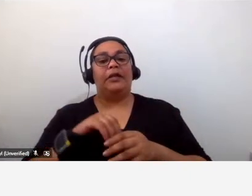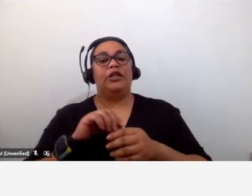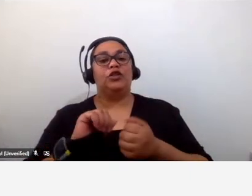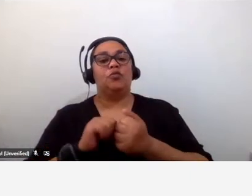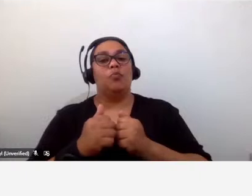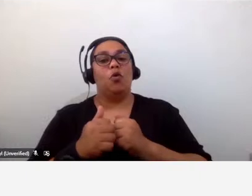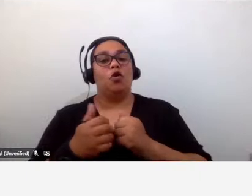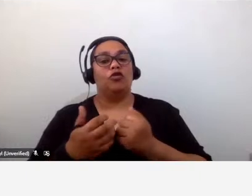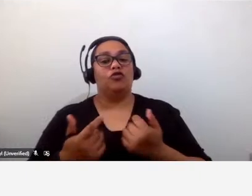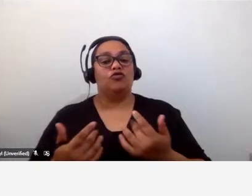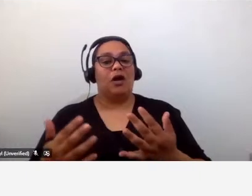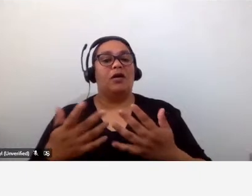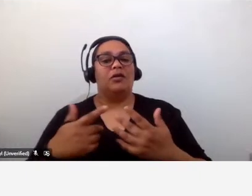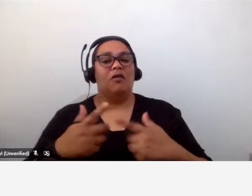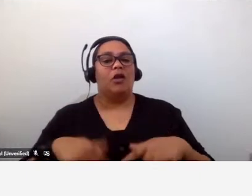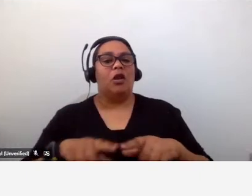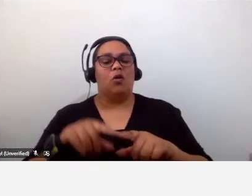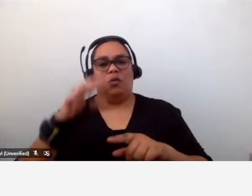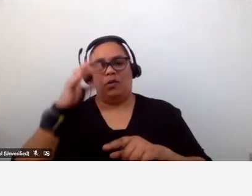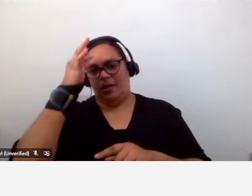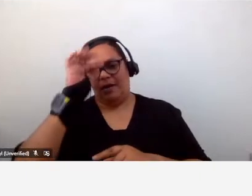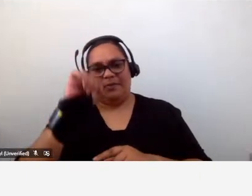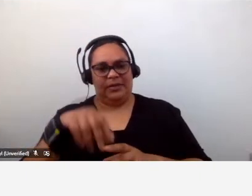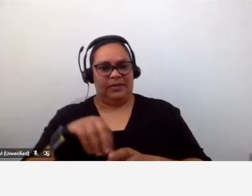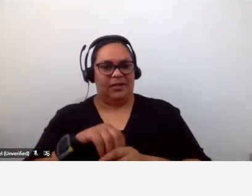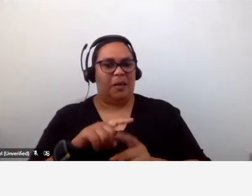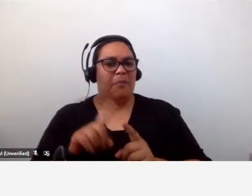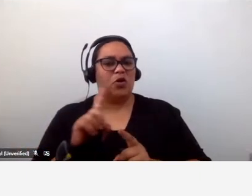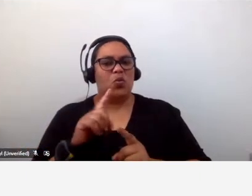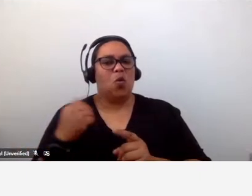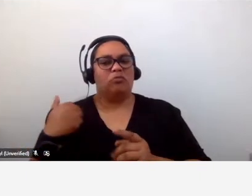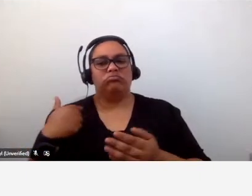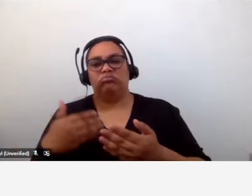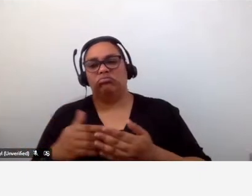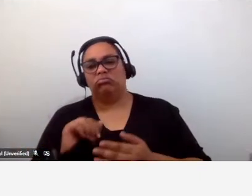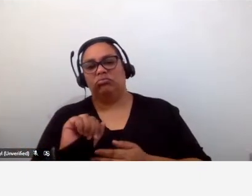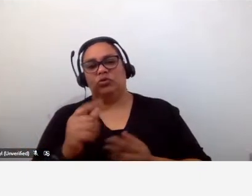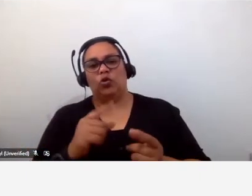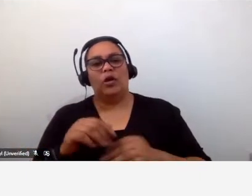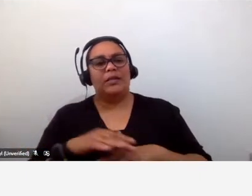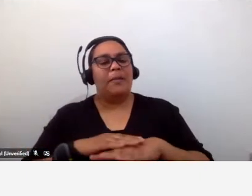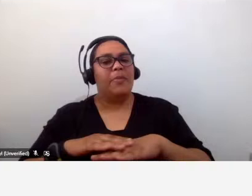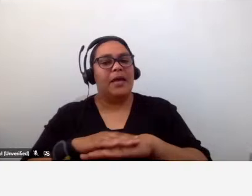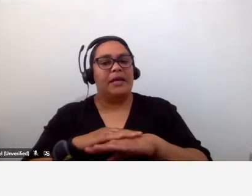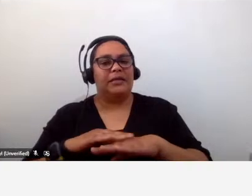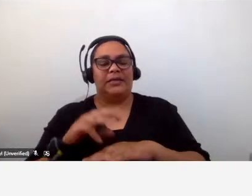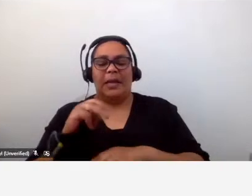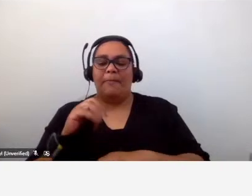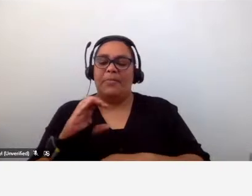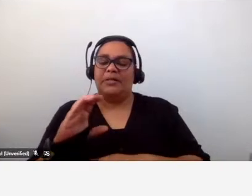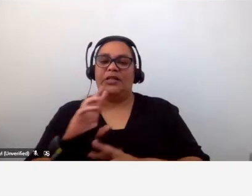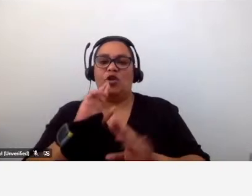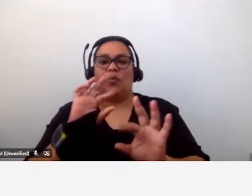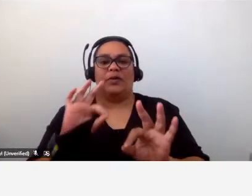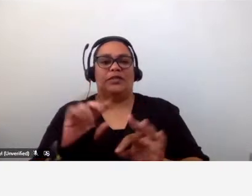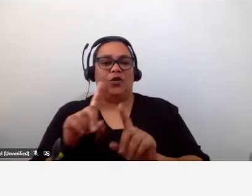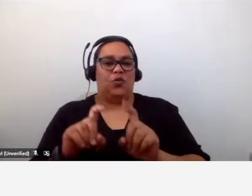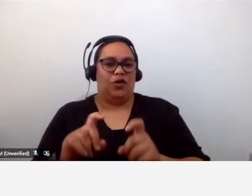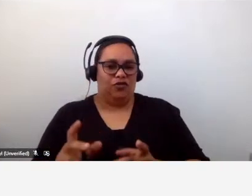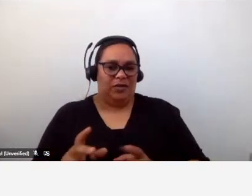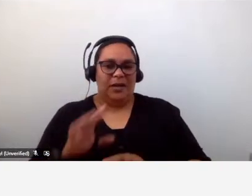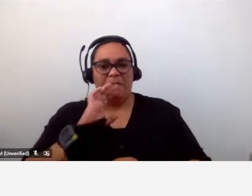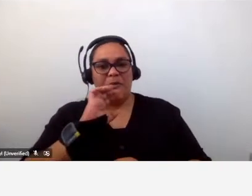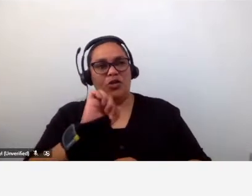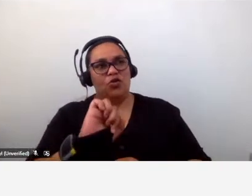of local government. But to what extent, in this is a basis, MEC, to respond to this question, that